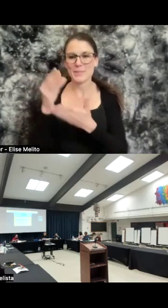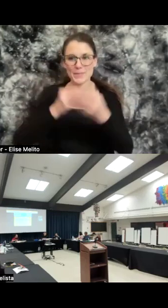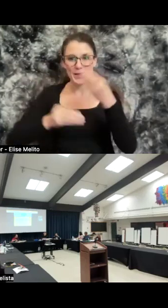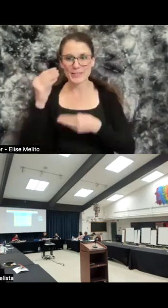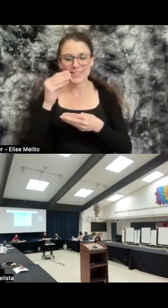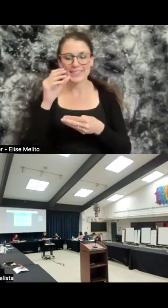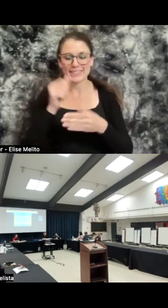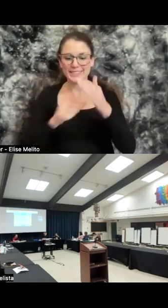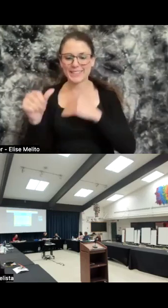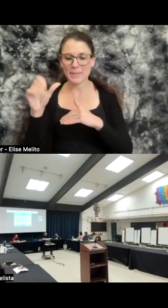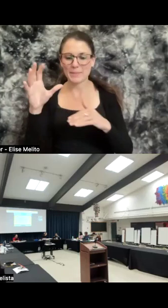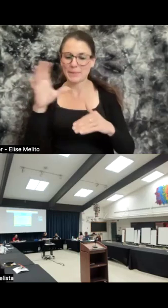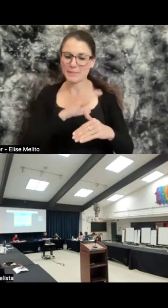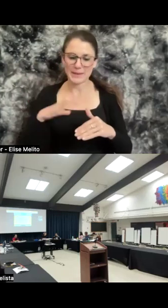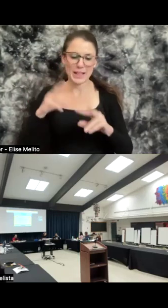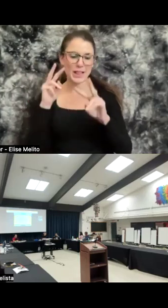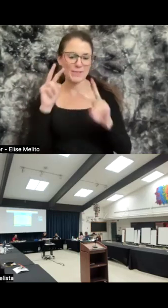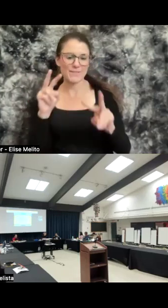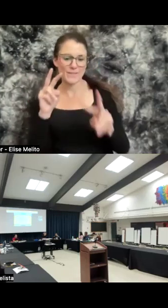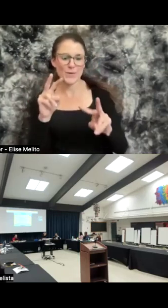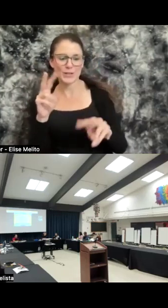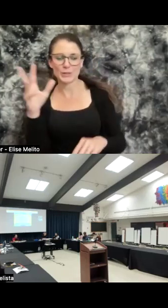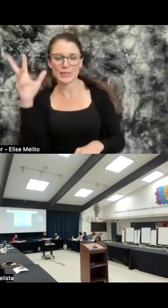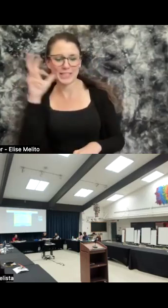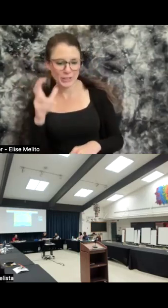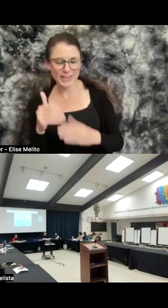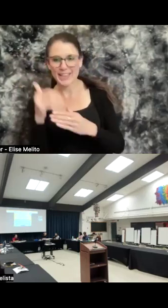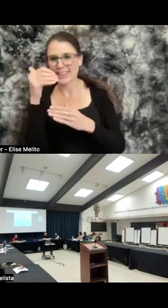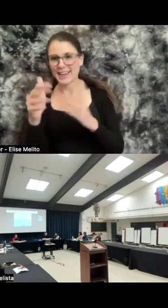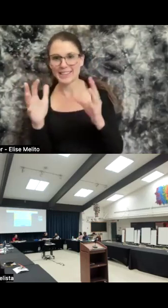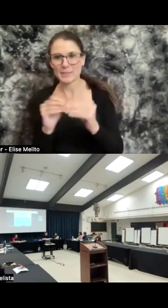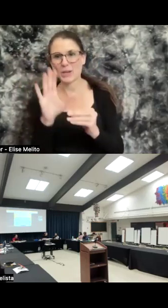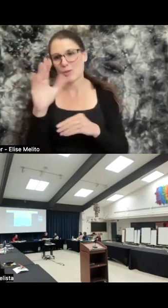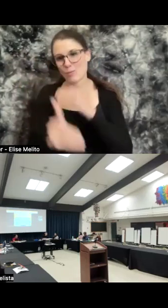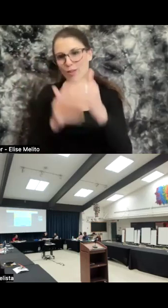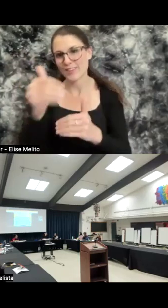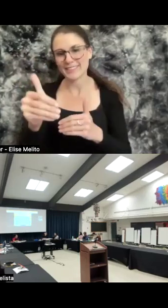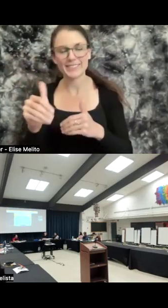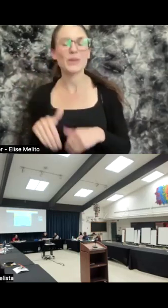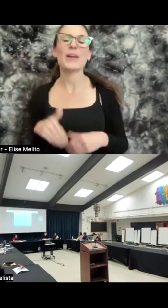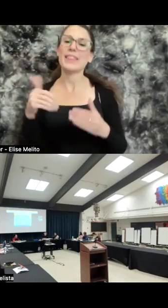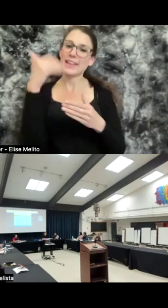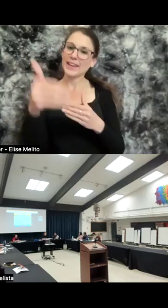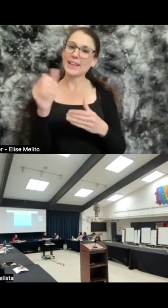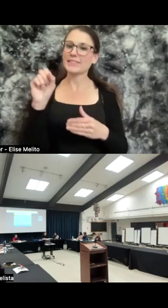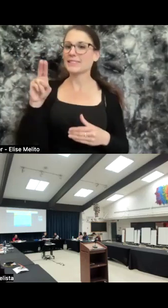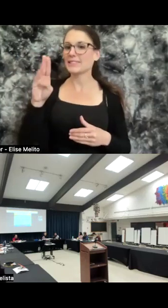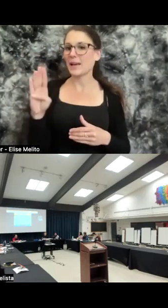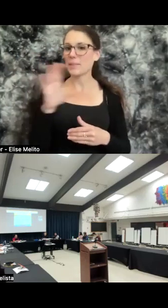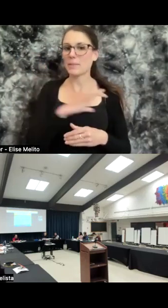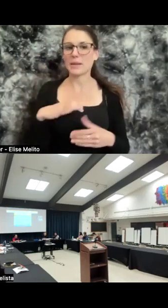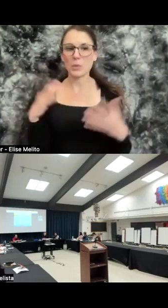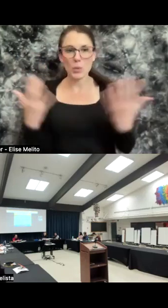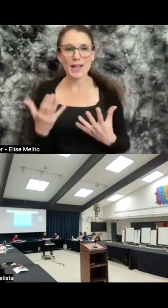forward to hearing at the next SSC your progress. So the next subcommittee is the